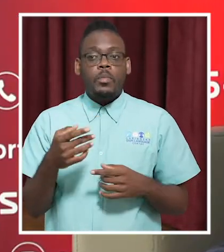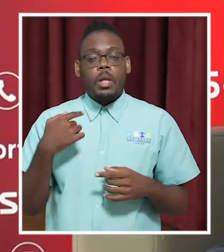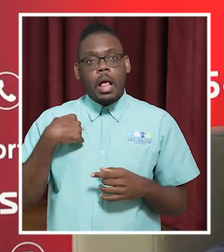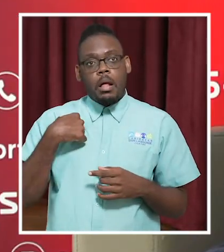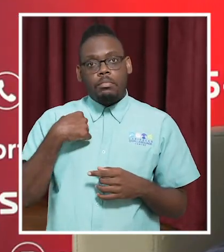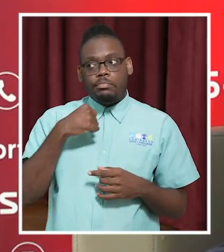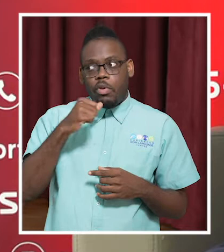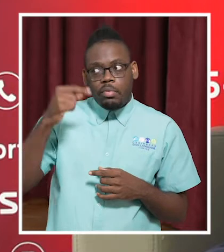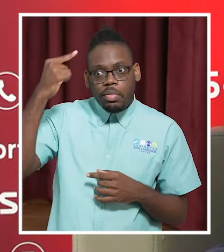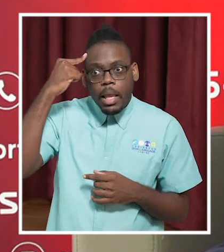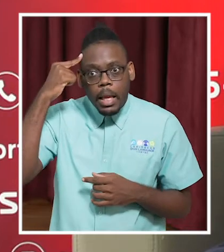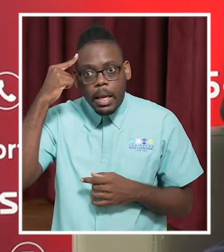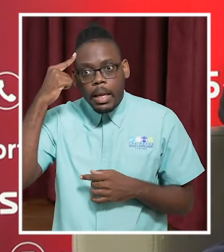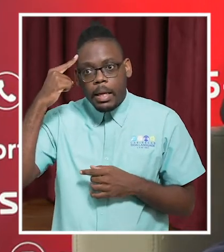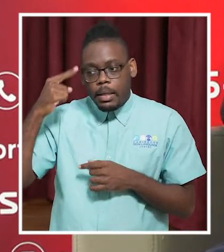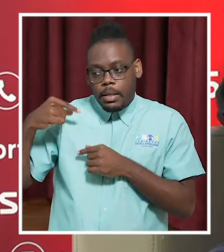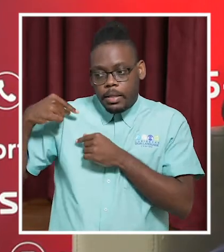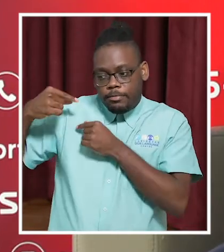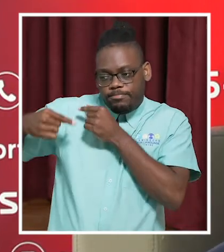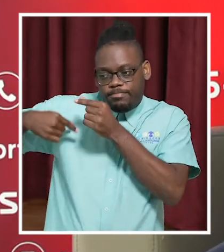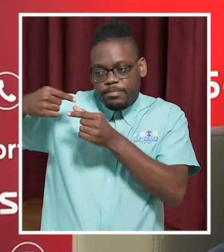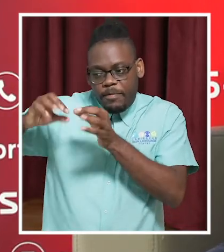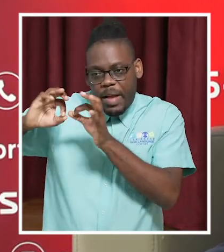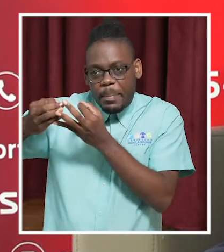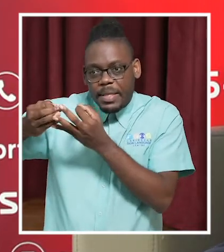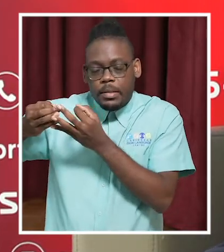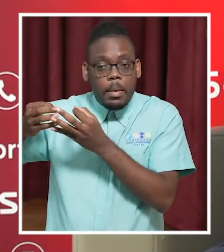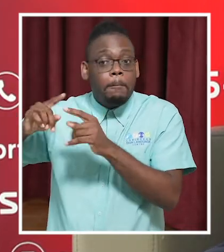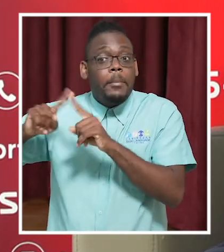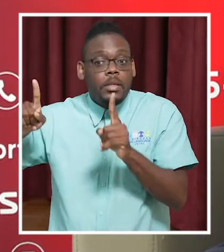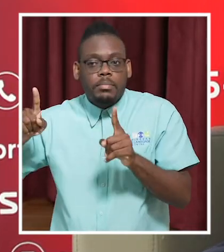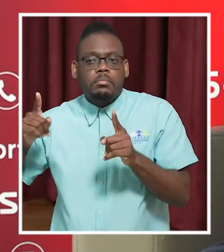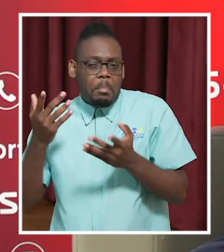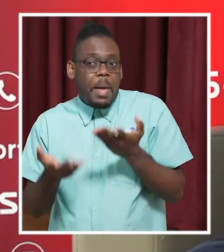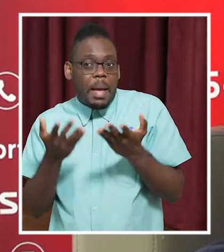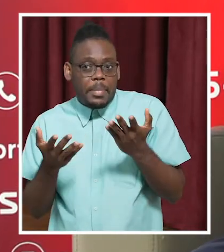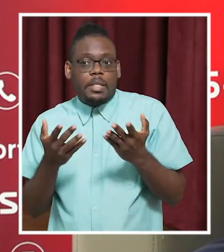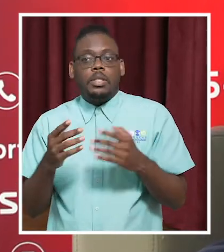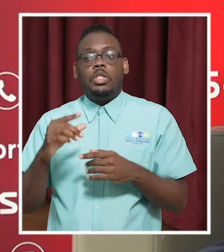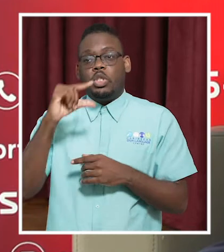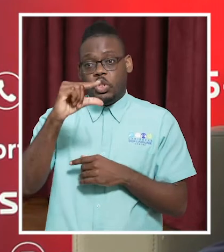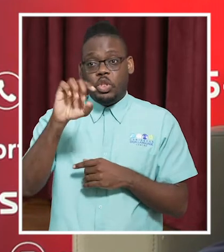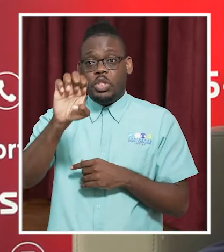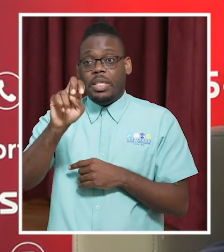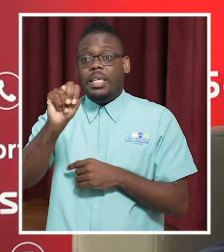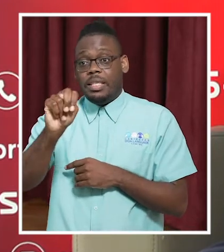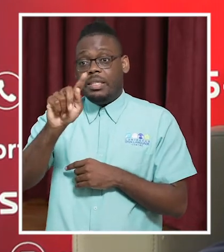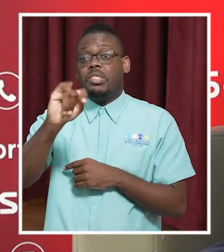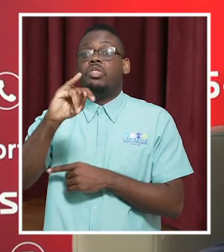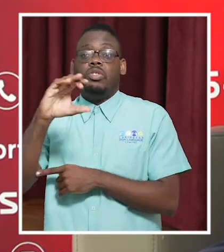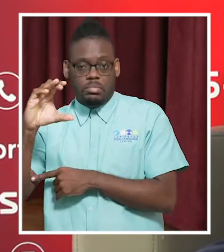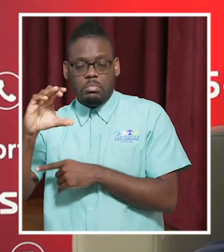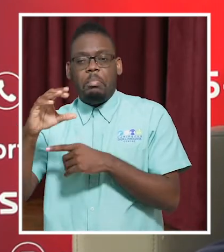there is a genetic component. Before it was called ADHD, in the 60s and 70s, it was called minimum brain damage